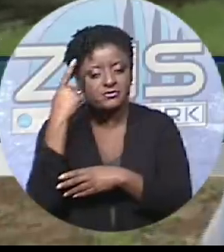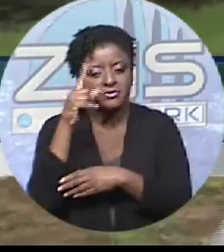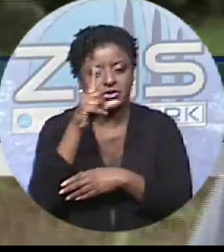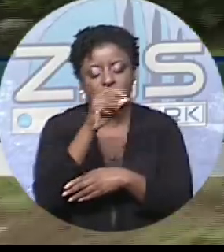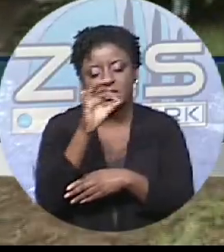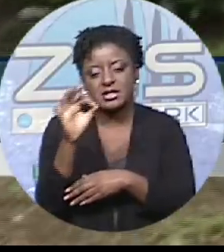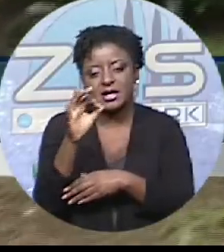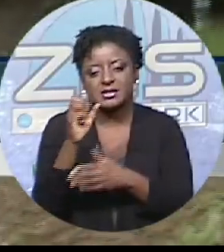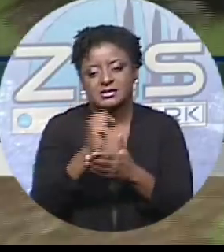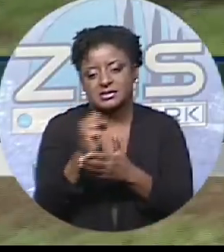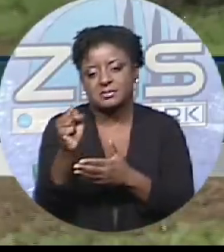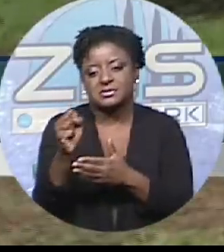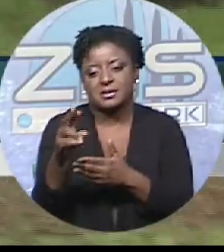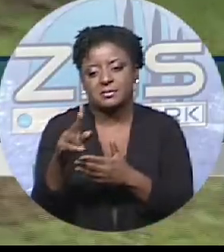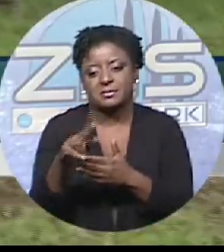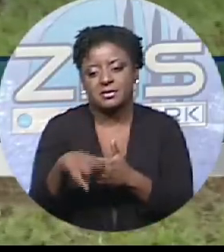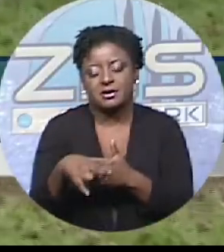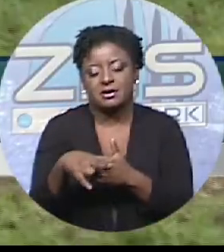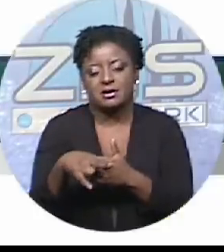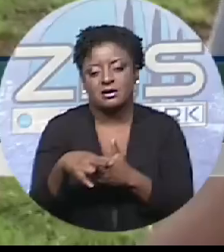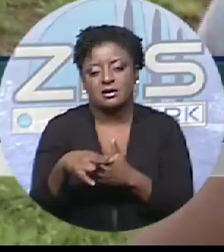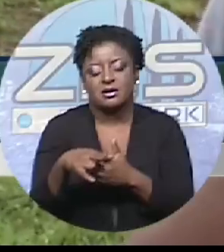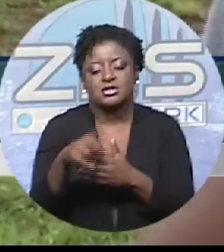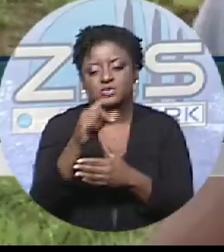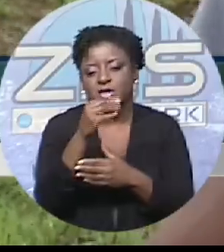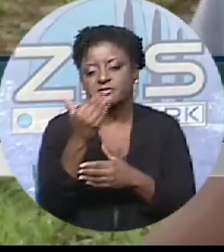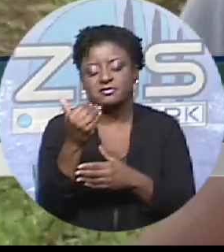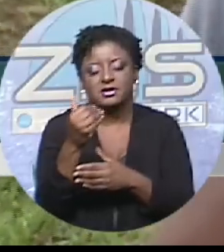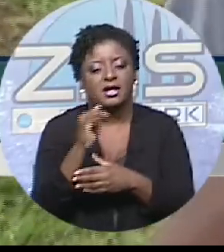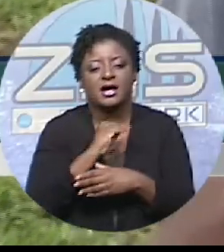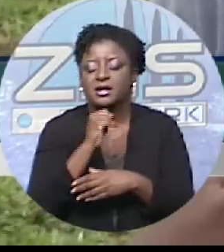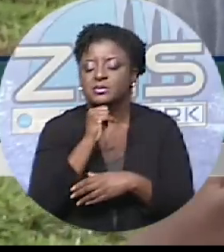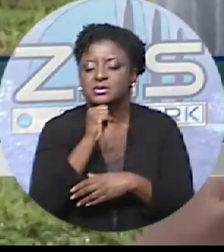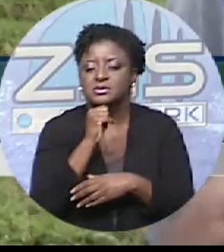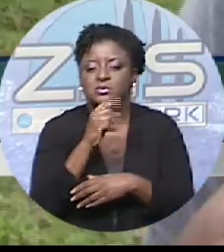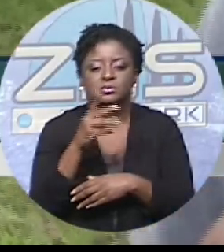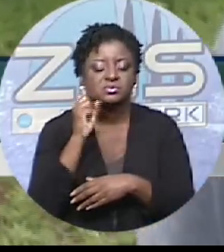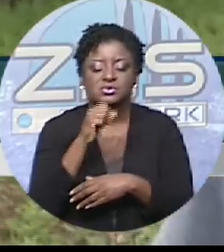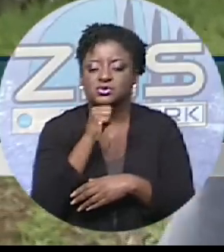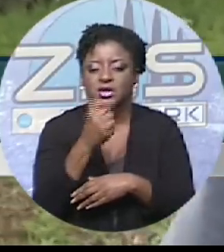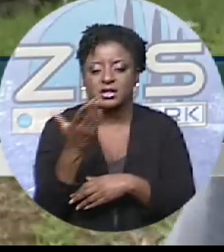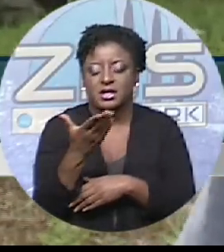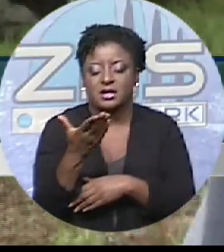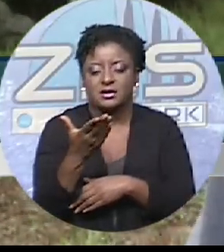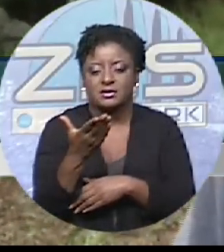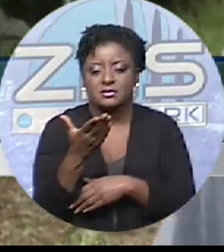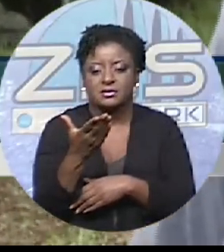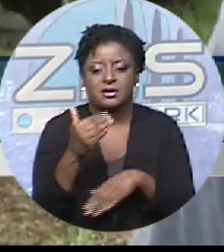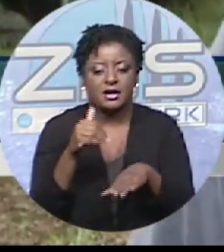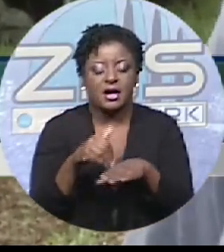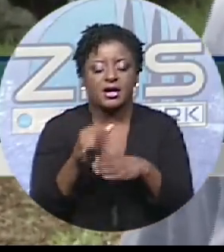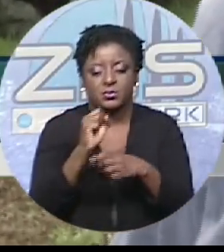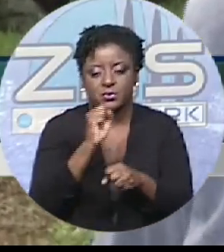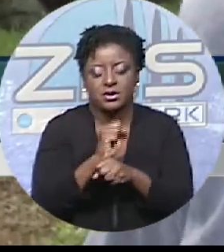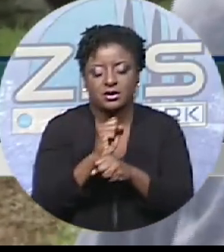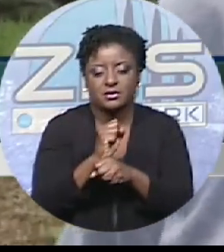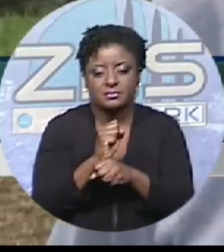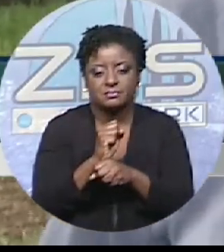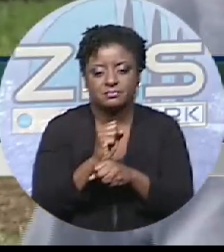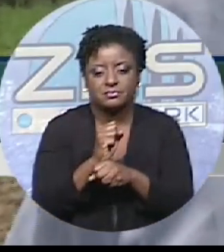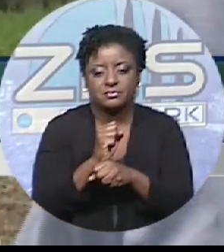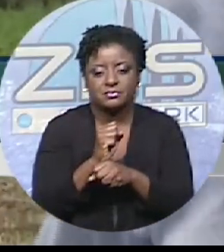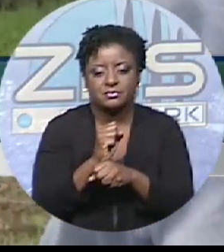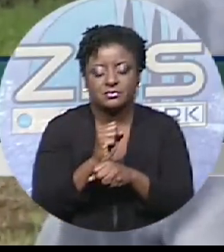29th of September 2015. Well, I was not here to work, and at that time I was not to work. I decided to take about 2.5